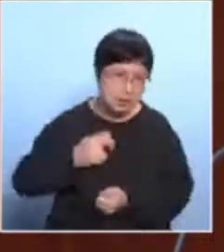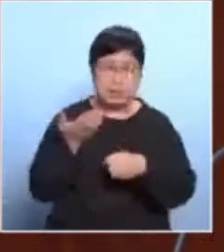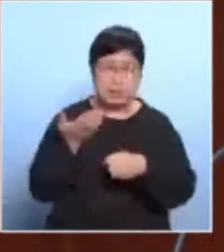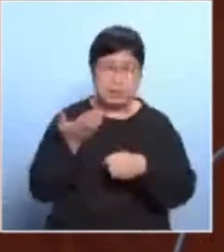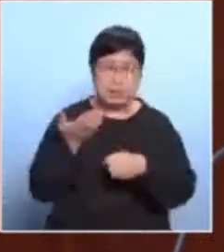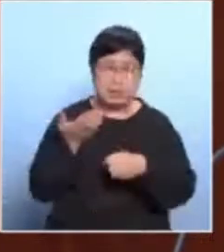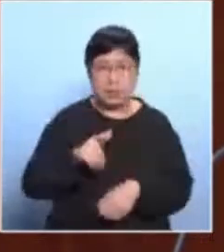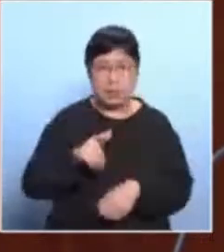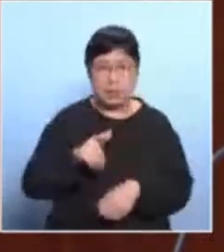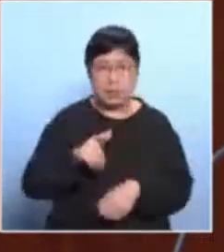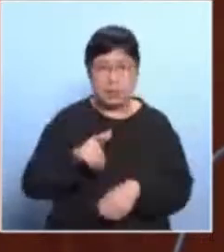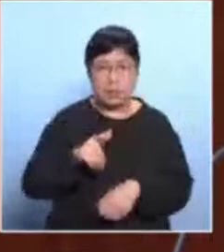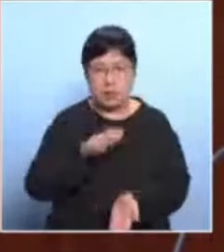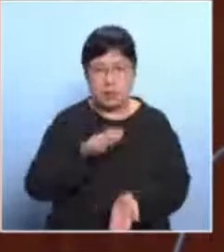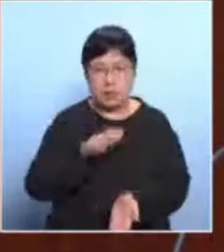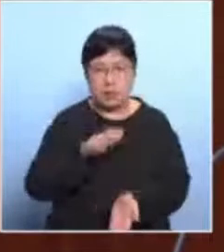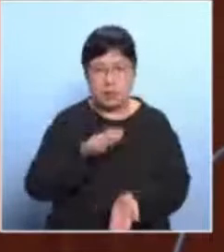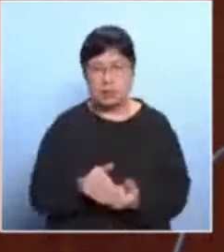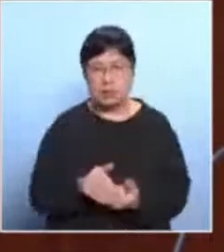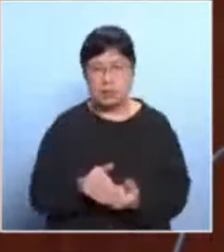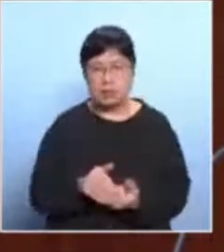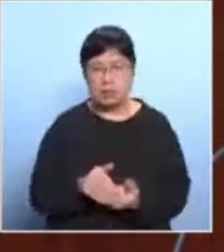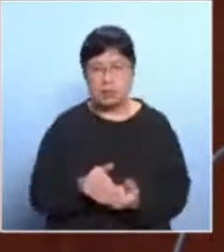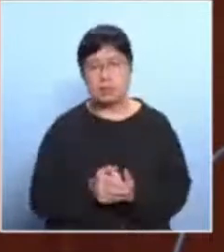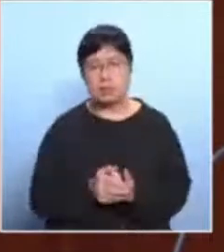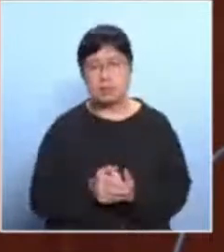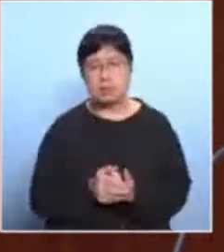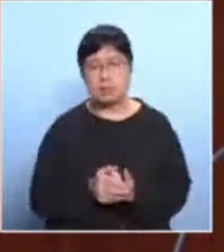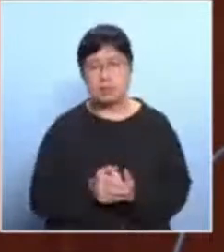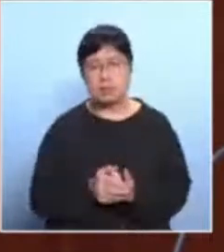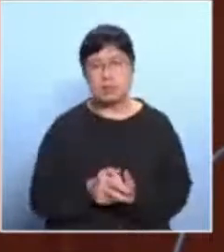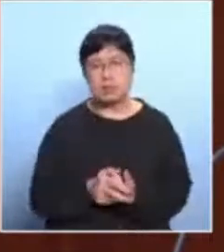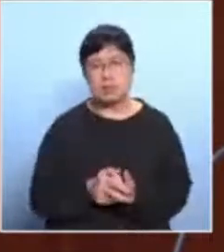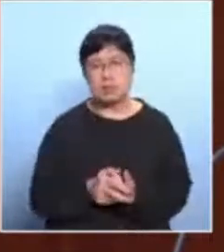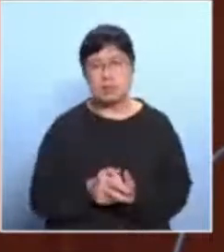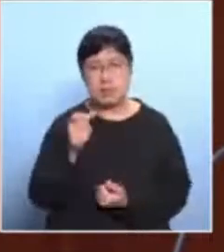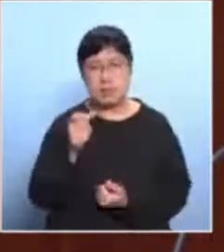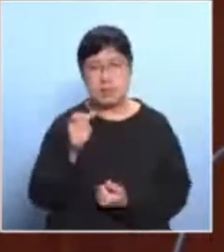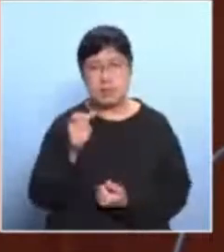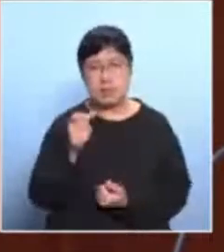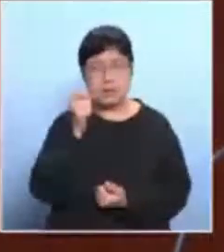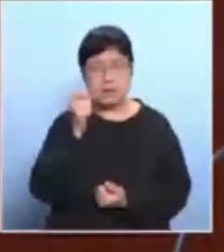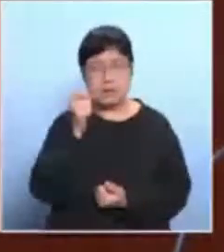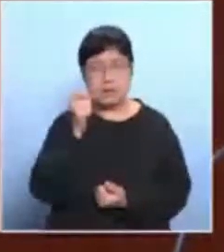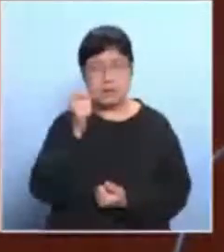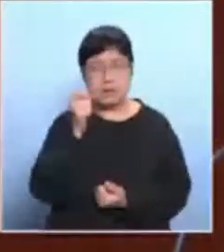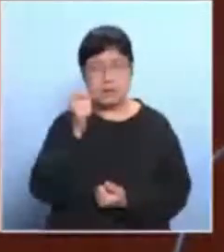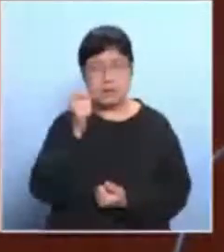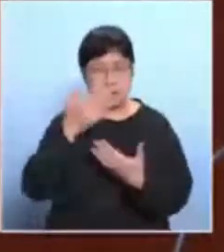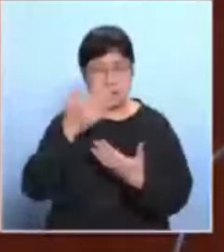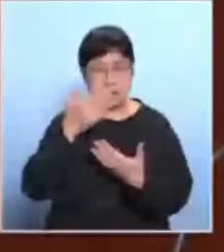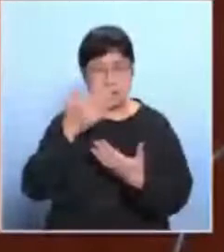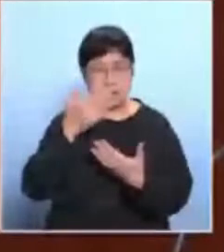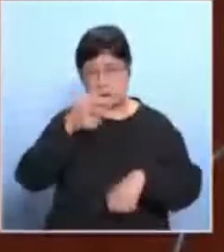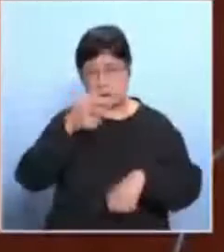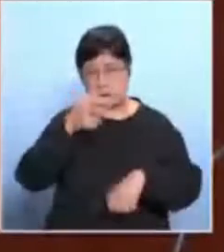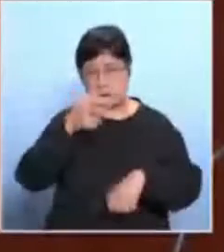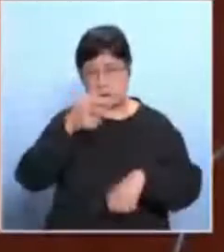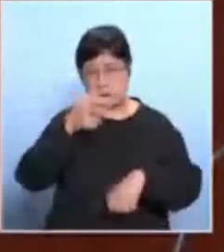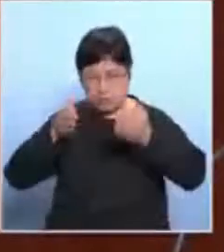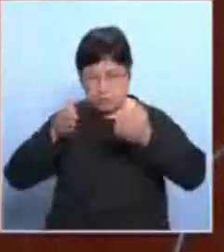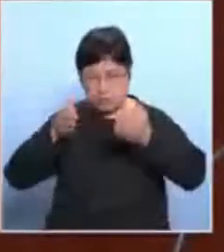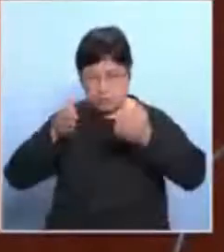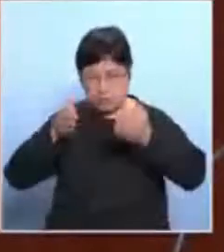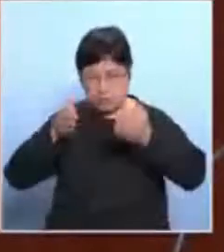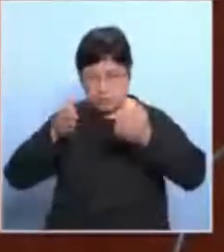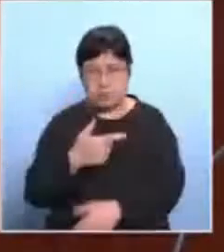extractions. Mental health. The government attaches great importance to mental health and will continue to adopt an